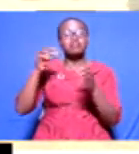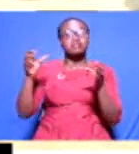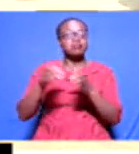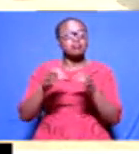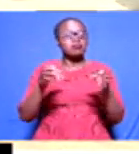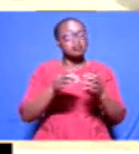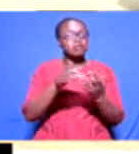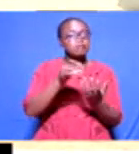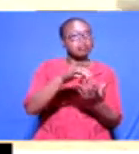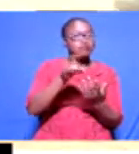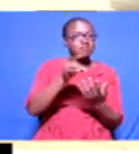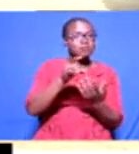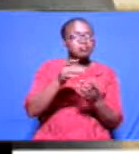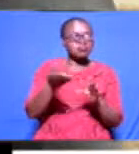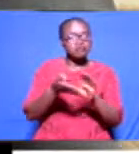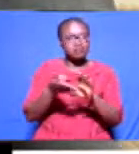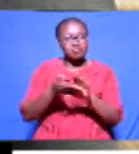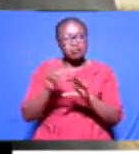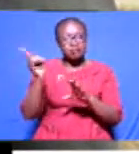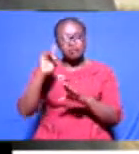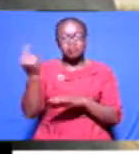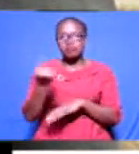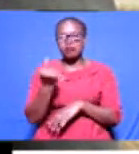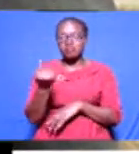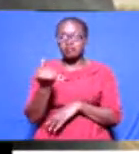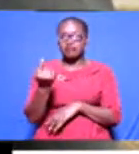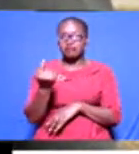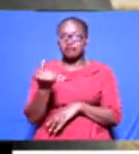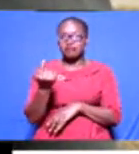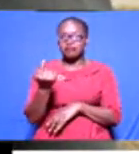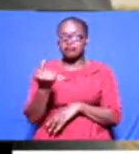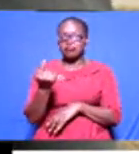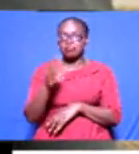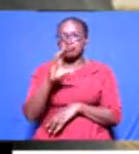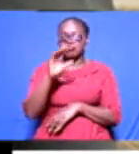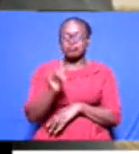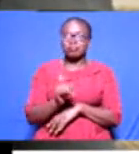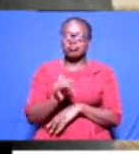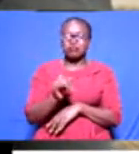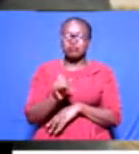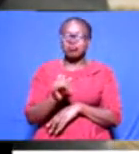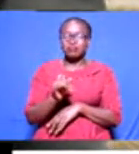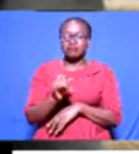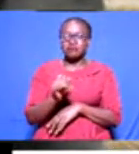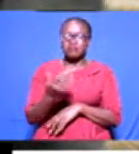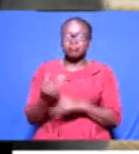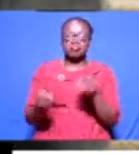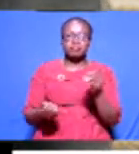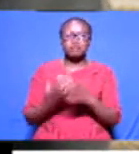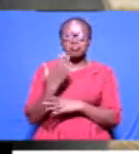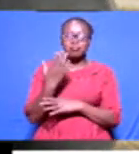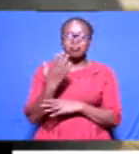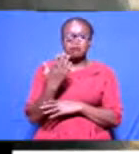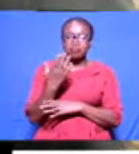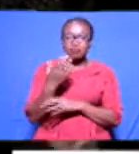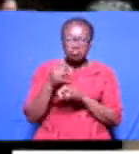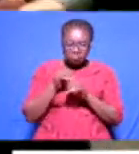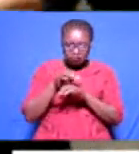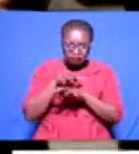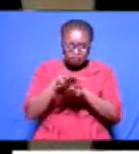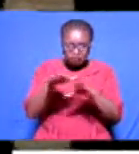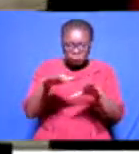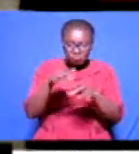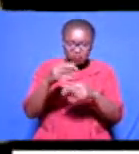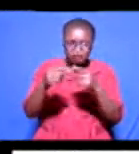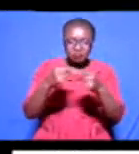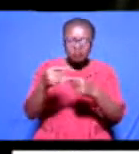primaries were filed in Nairobi. This is after Chief Justice Martha Koome launched the decentralizing of operations